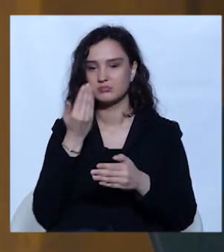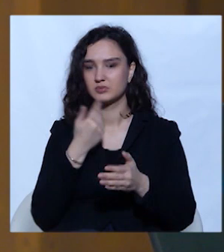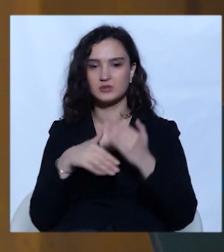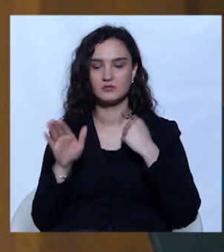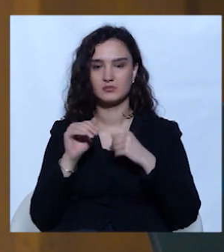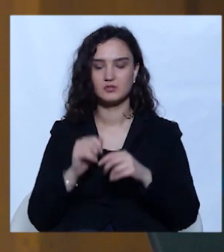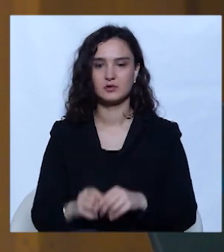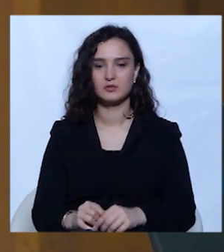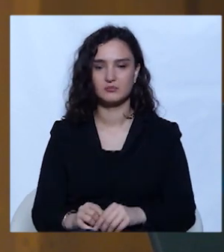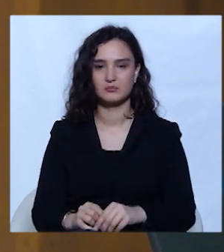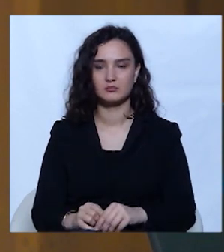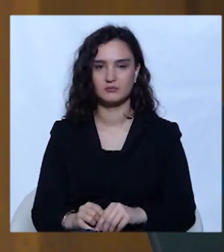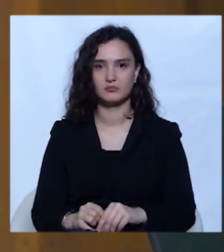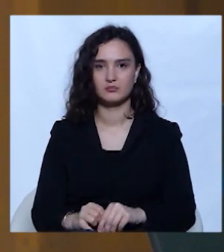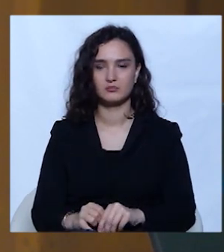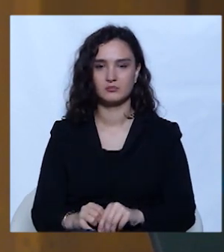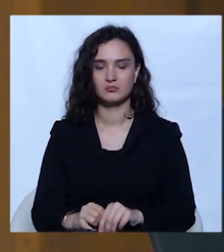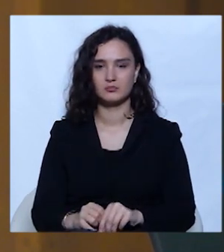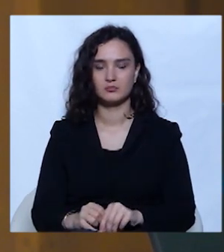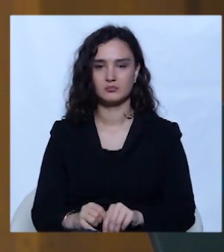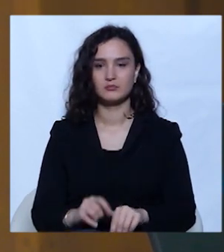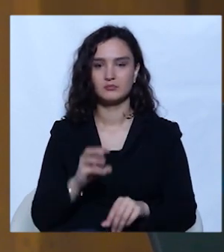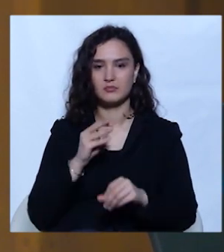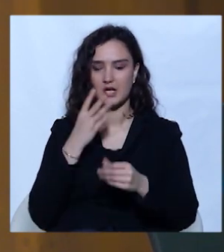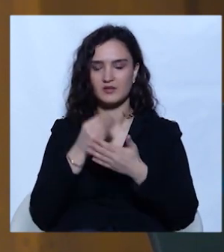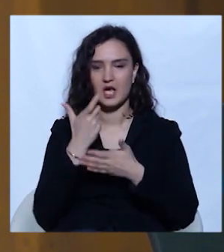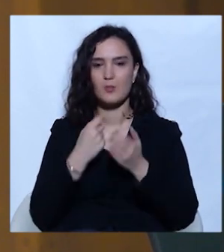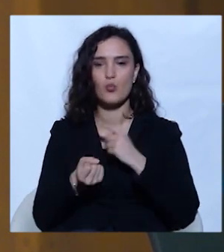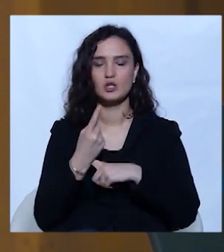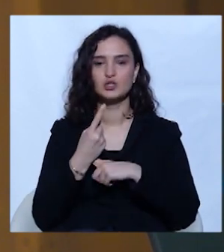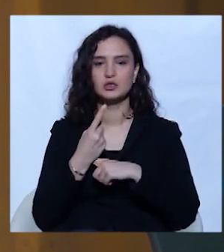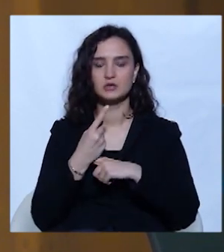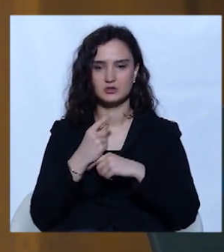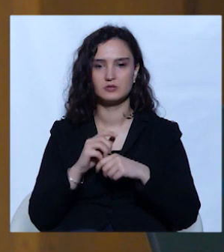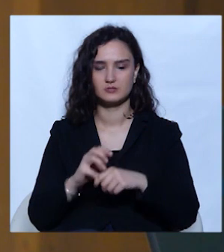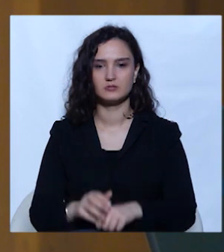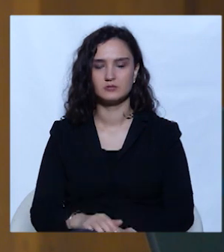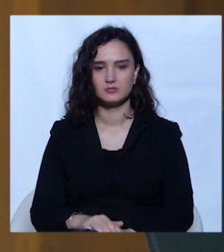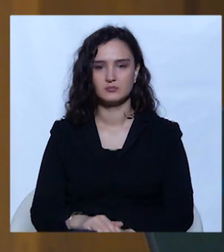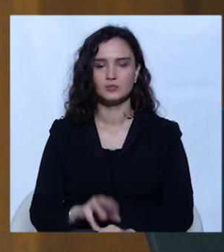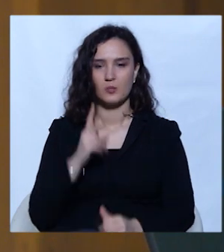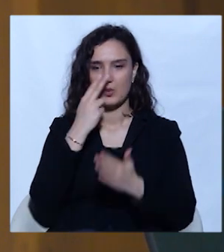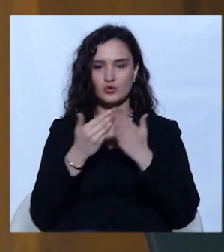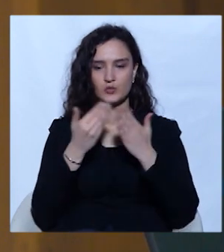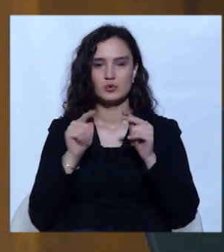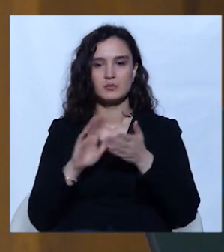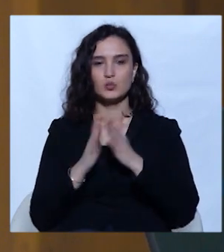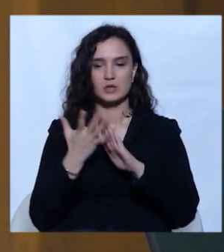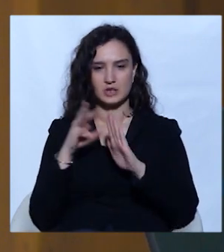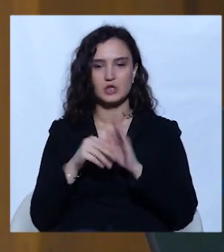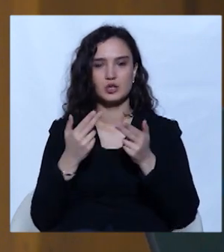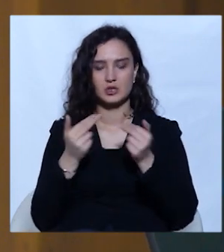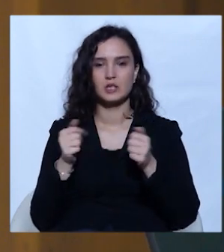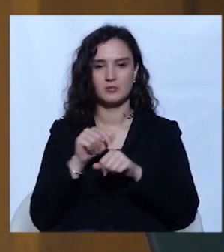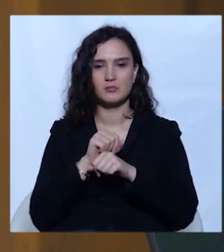he transforms himself and he develops the right response to show in this situation. So yes,